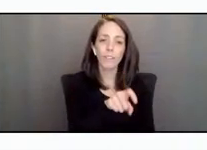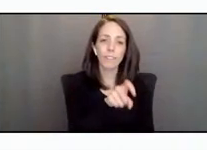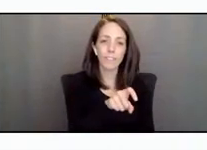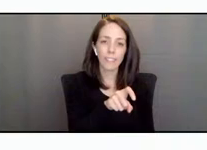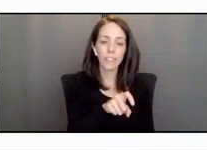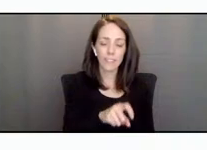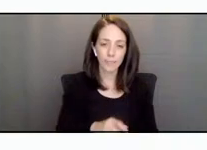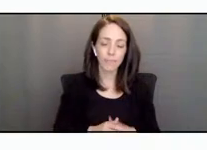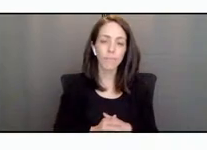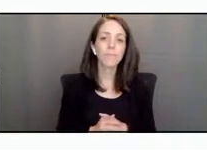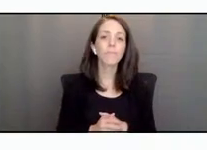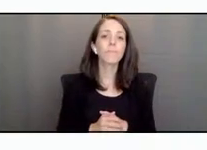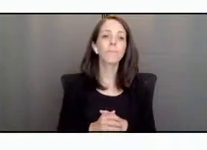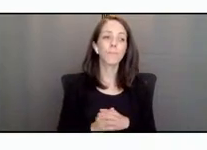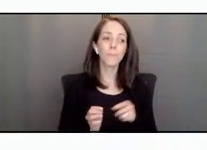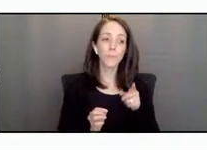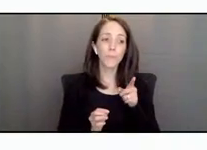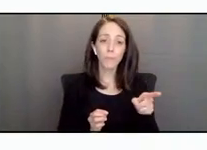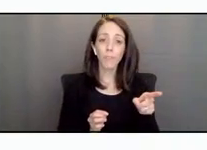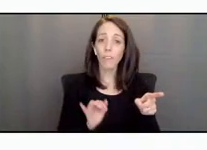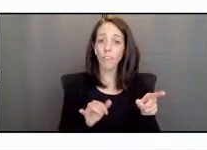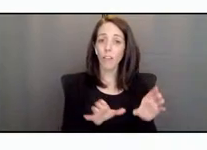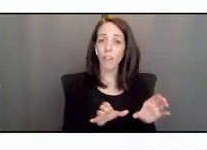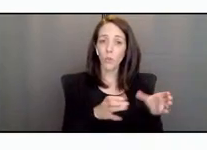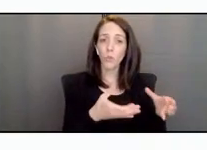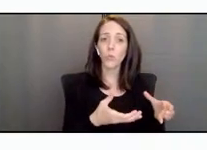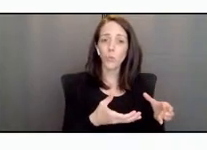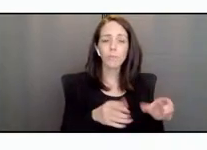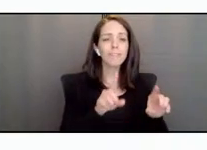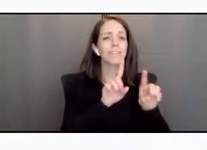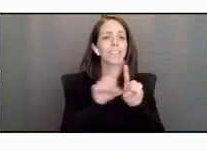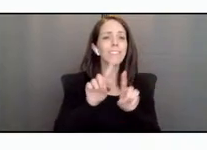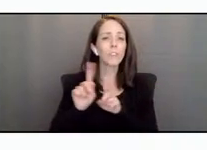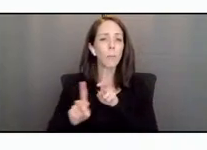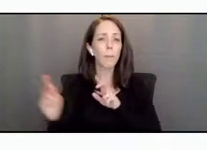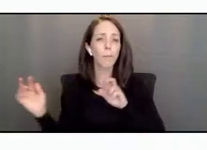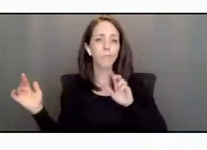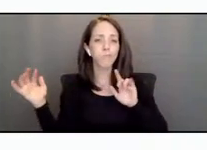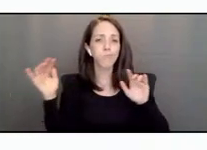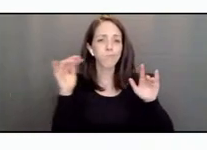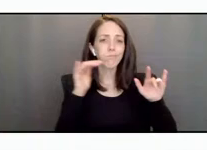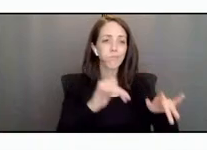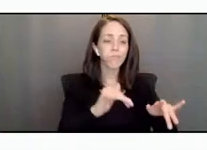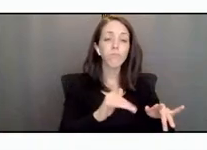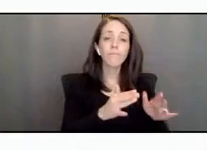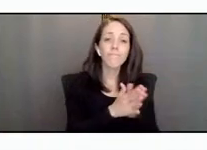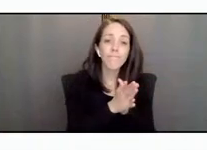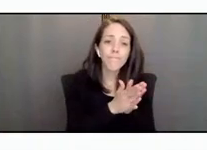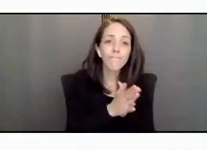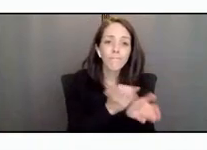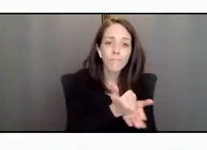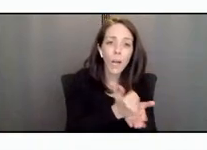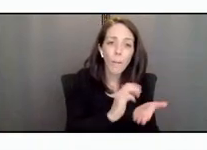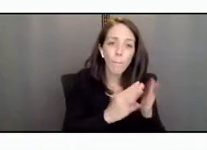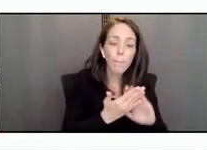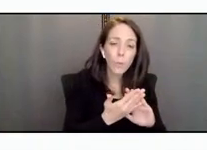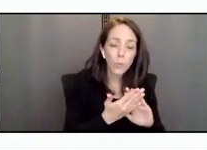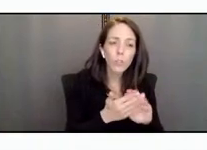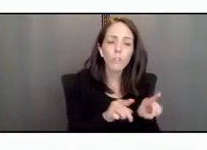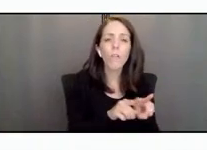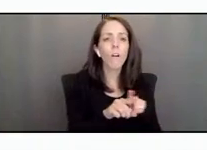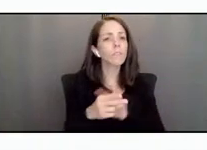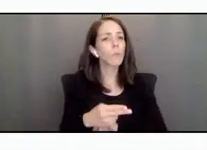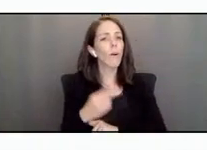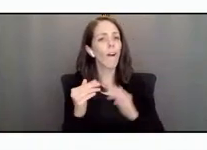call it, is made up of individuals from across the institution sharing passion for the communities that surround us, as well as high-level competency in the areas in which